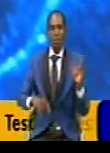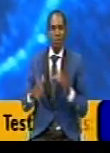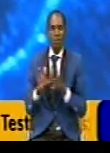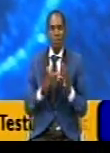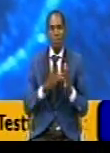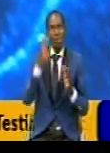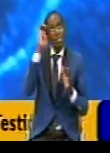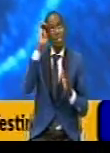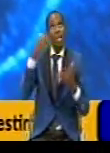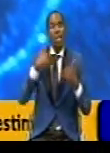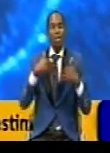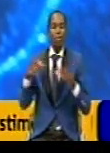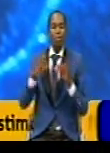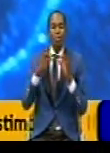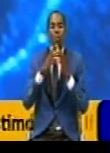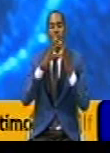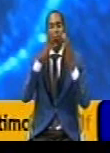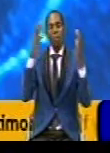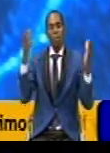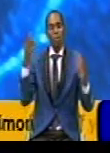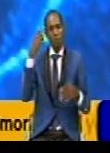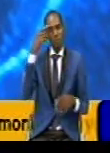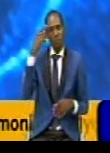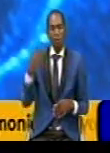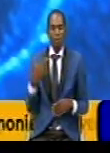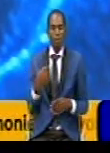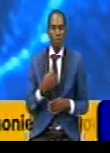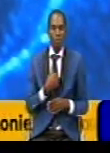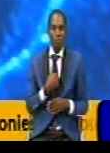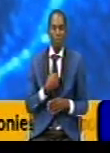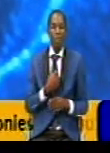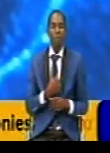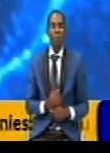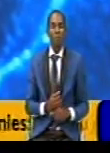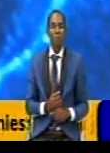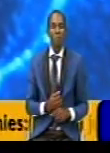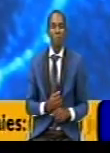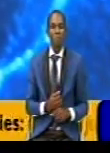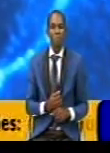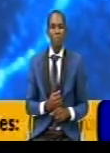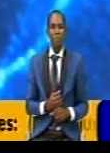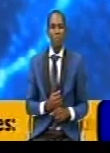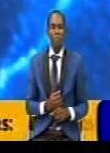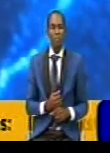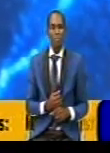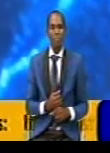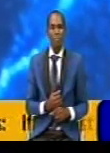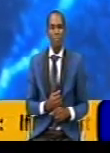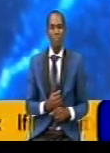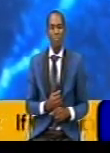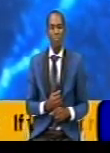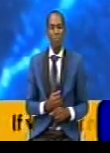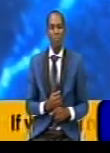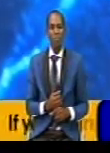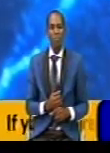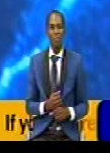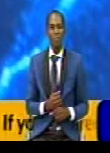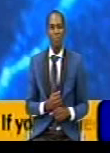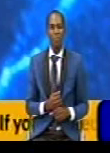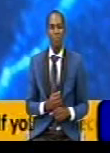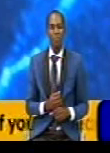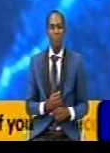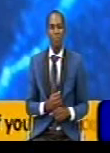reason to praise my Lord Jesus. He has done so much for me. I am Sister Debbie